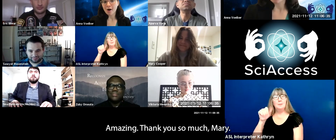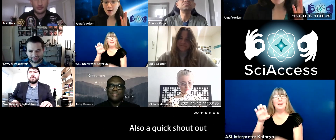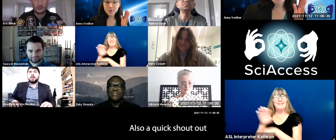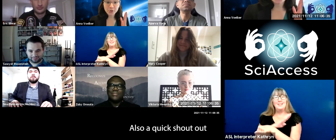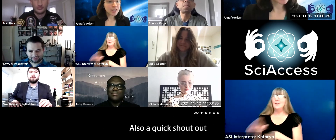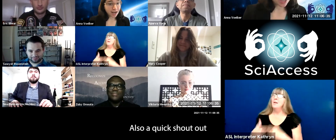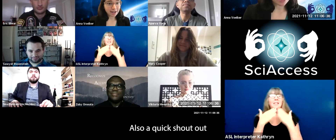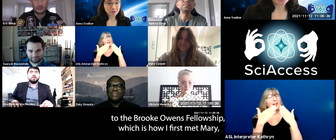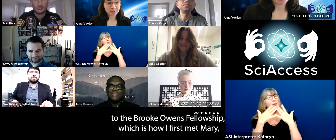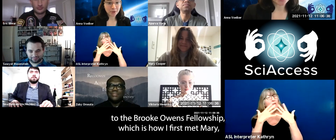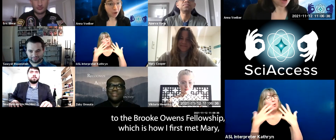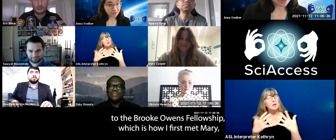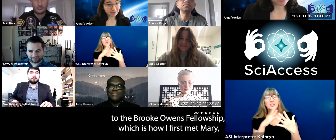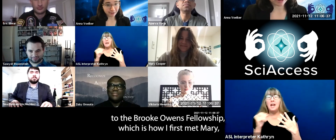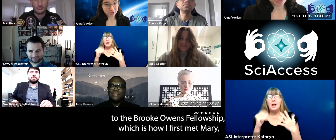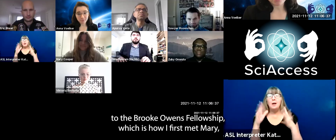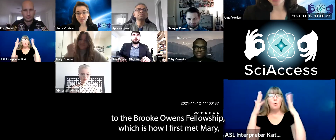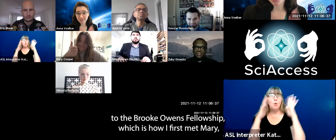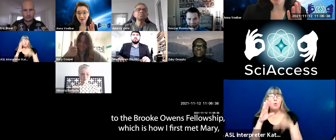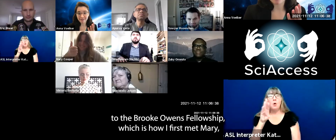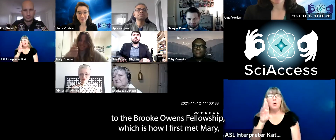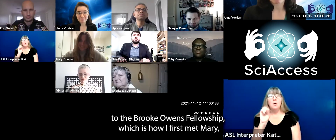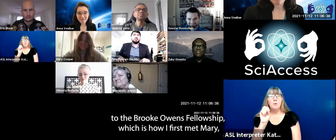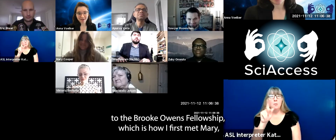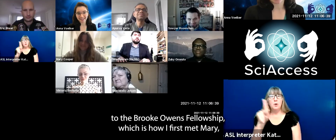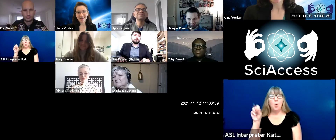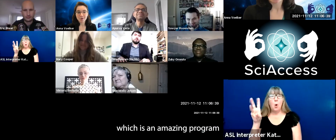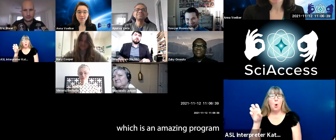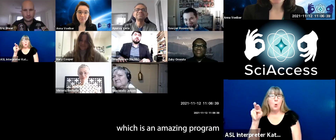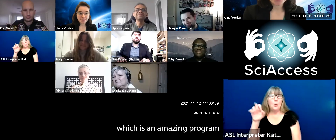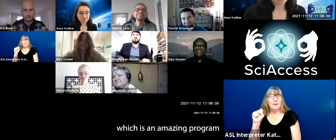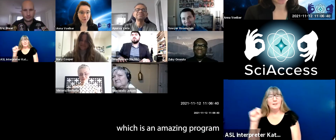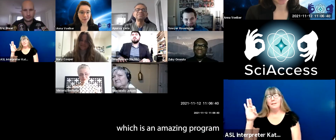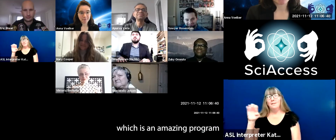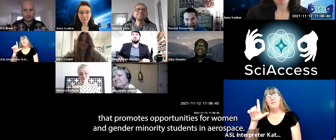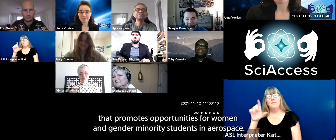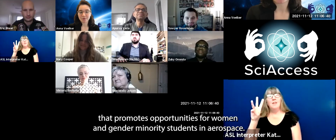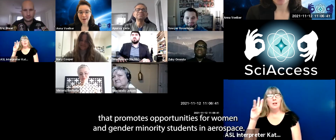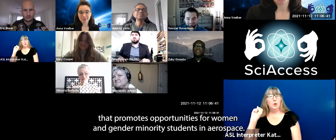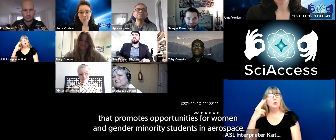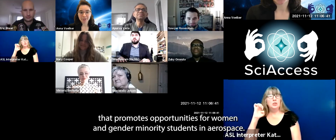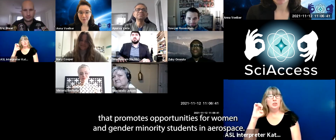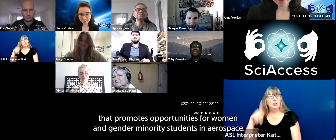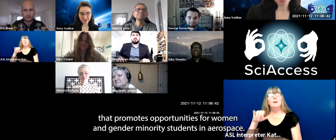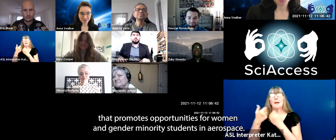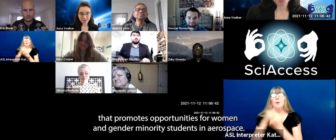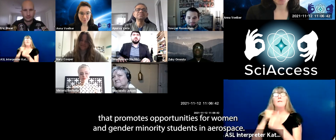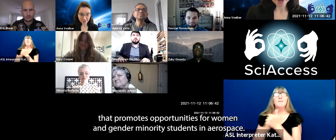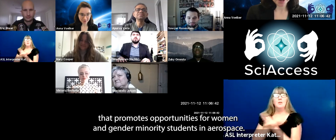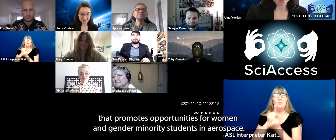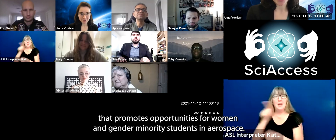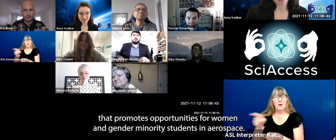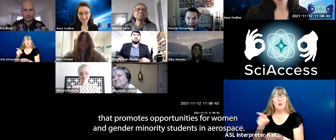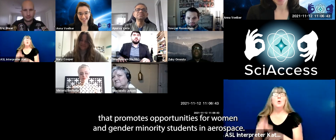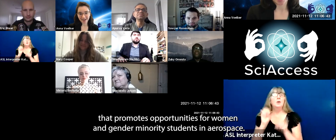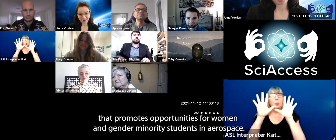Mary. Also, quick shout out to the Brooke Owens Fellowship, which is how I first met Mary, which is an amazing program that promotes opportunities for women and gender